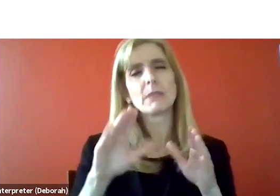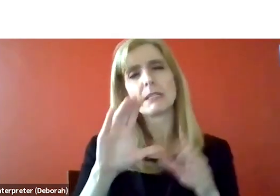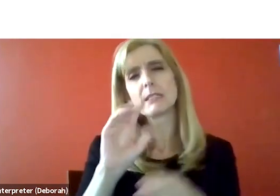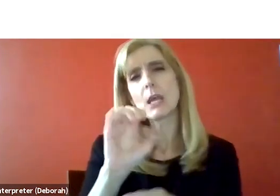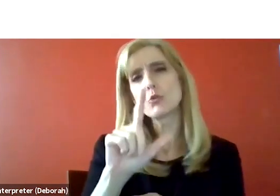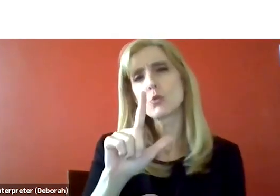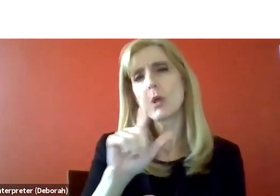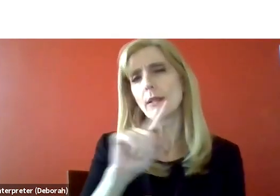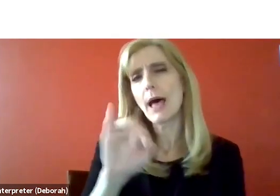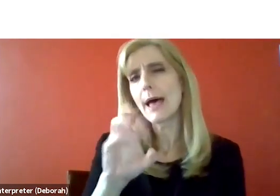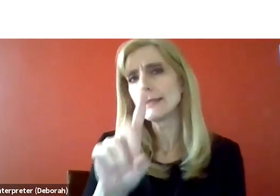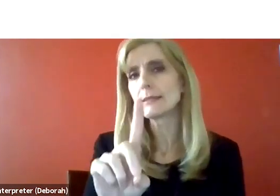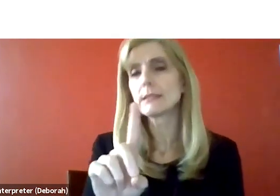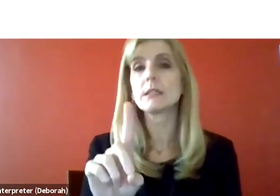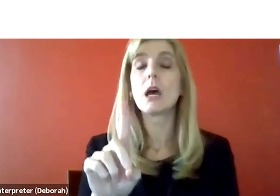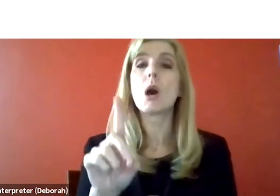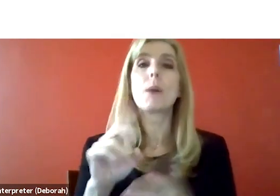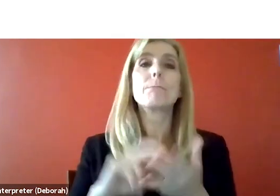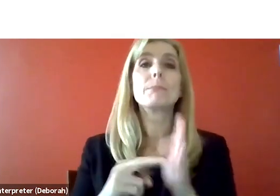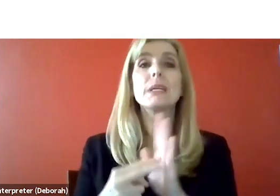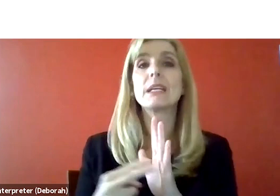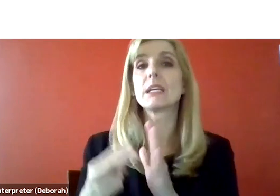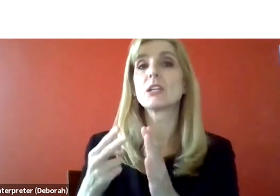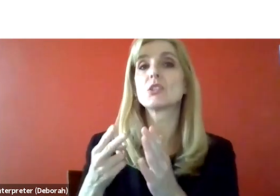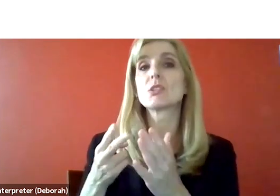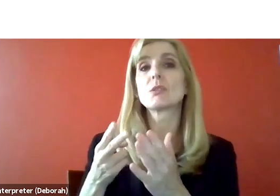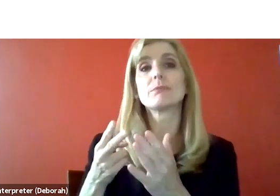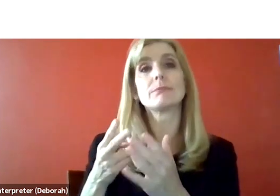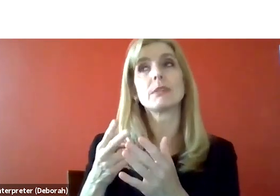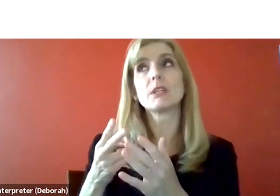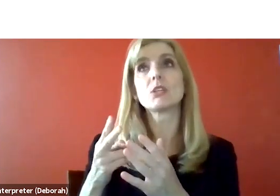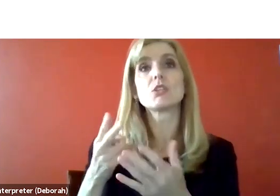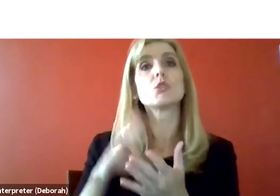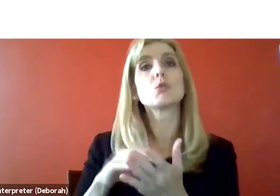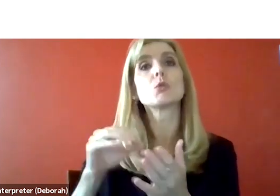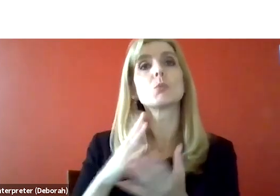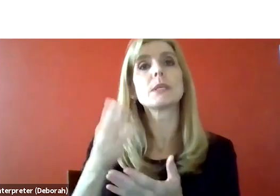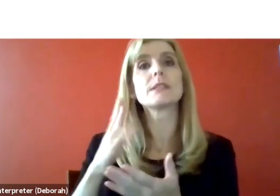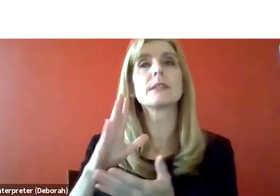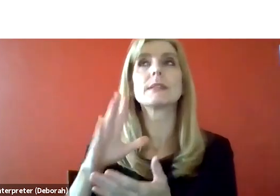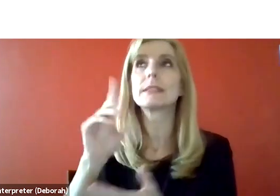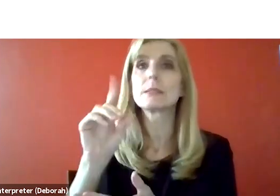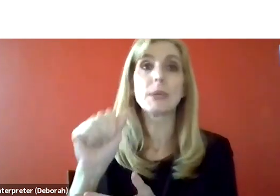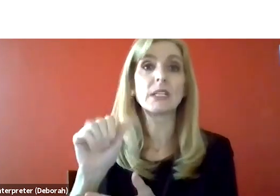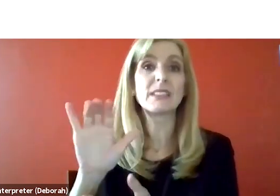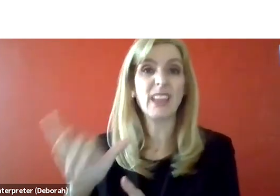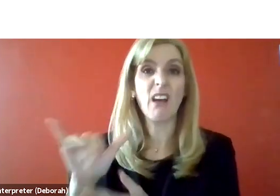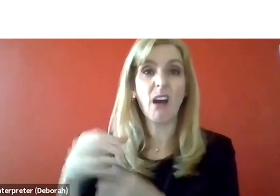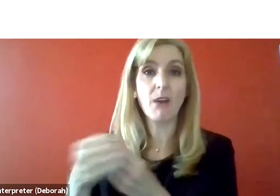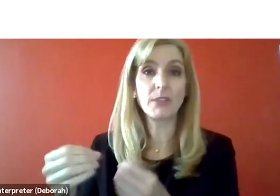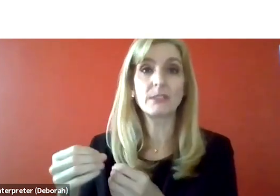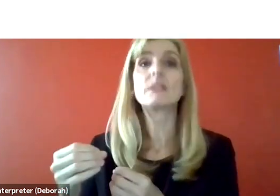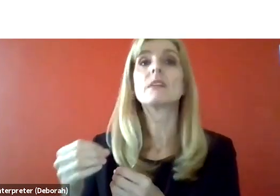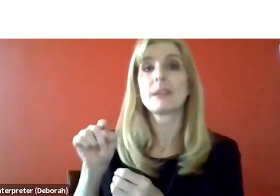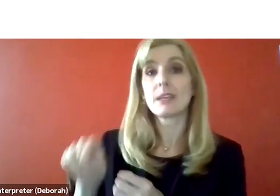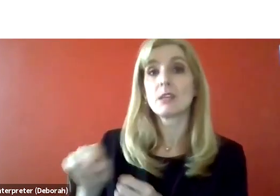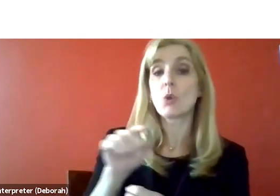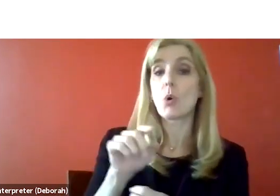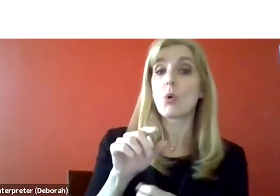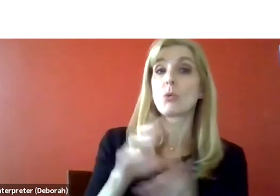that's managed by the Services for Students with Disabilities Office. Essentially, a student will register with